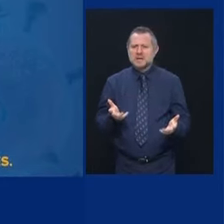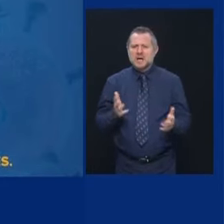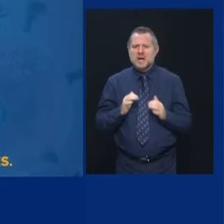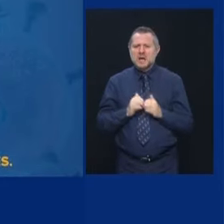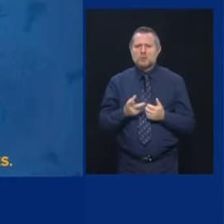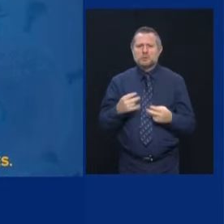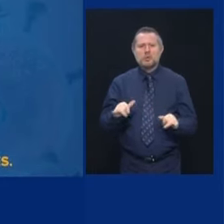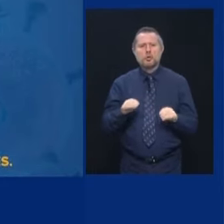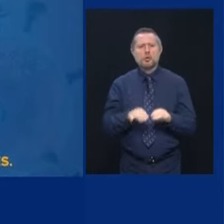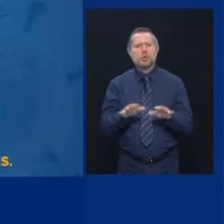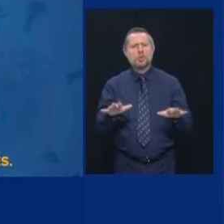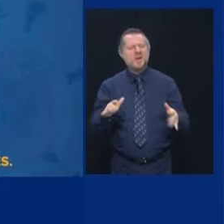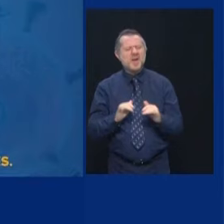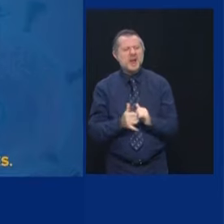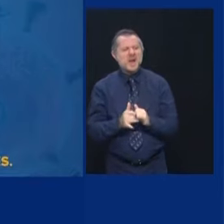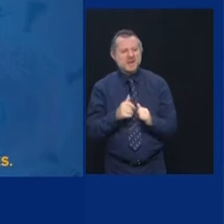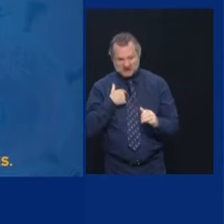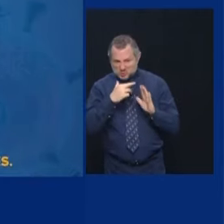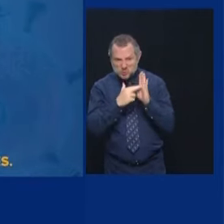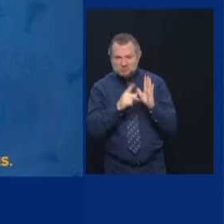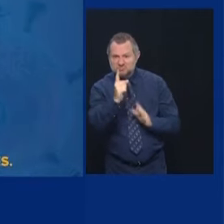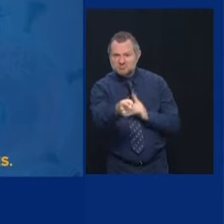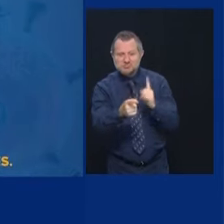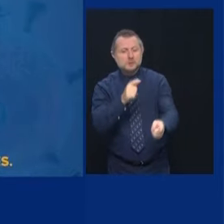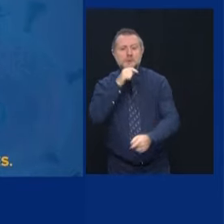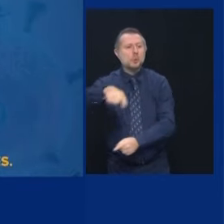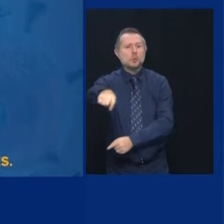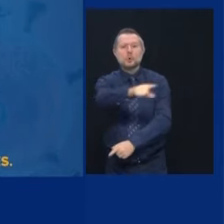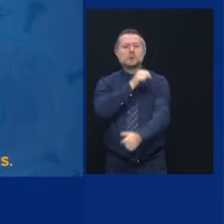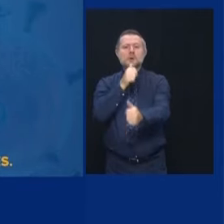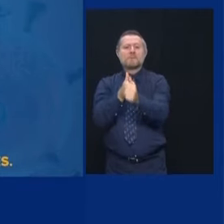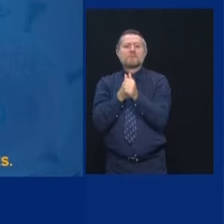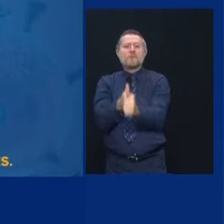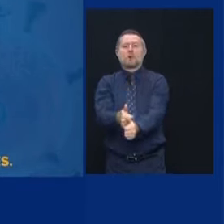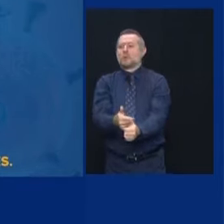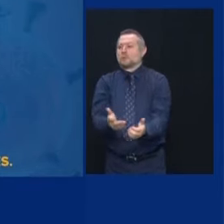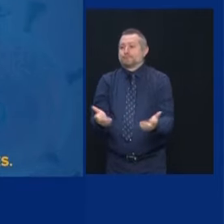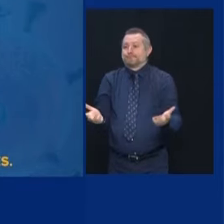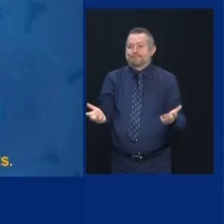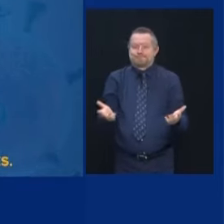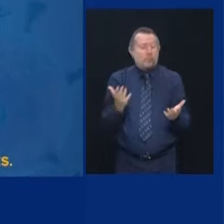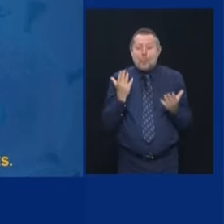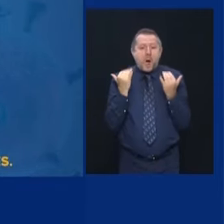increasing? Because people are not following the rules. That's why.